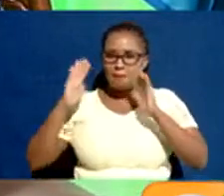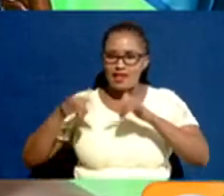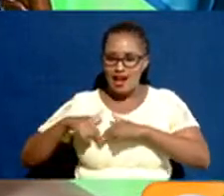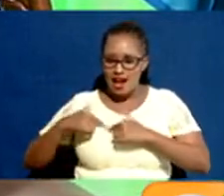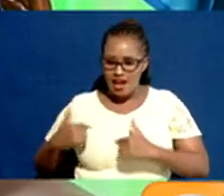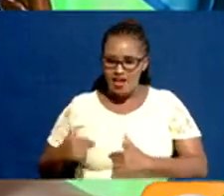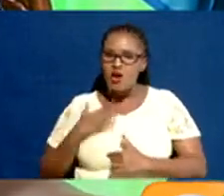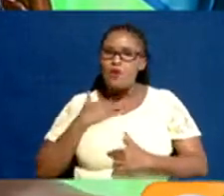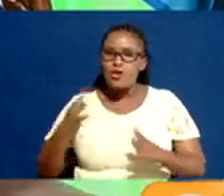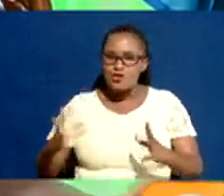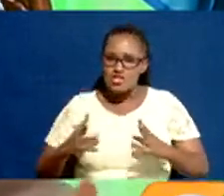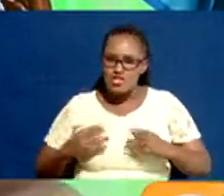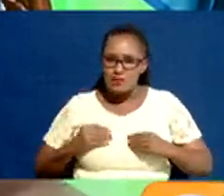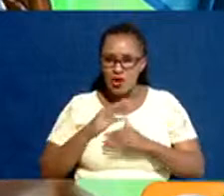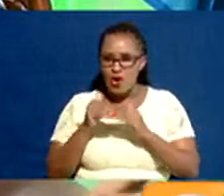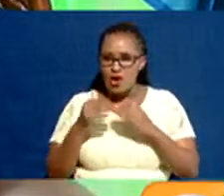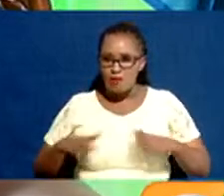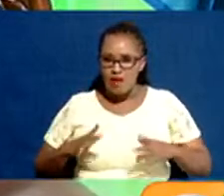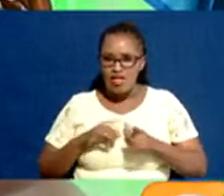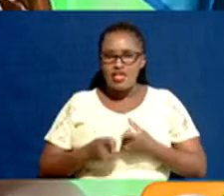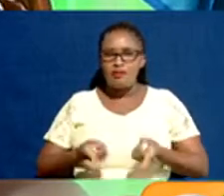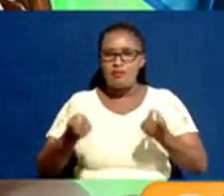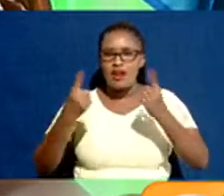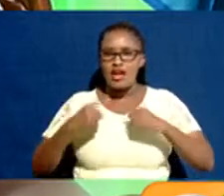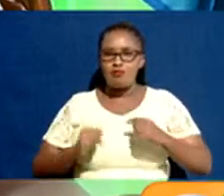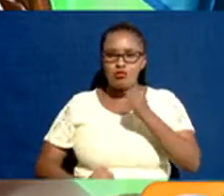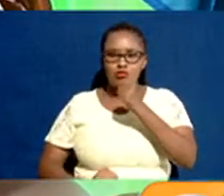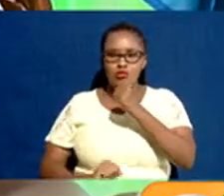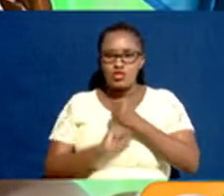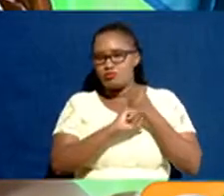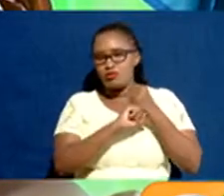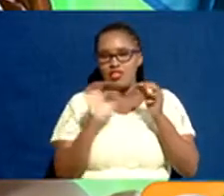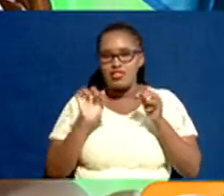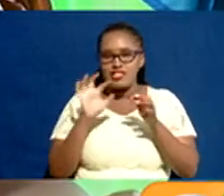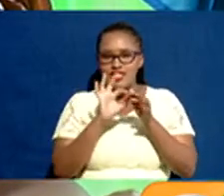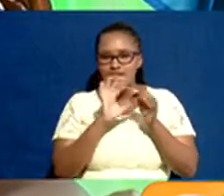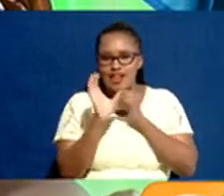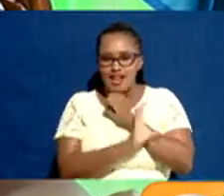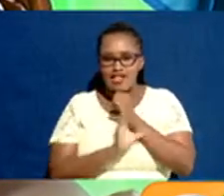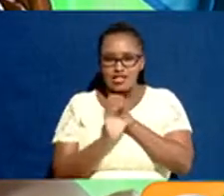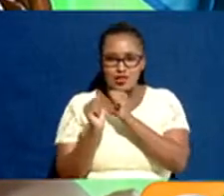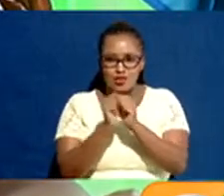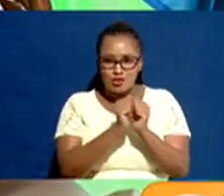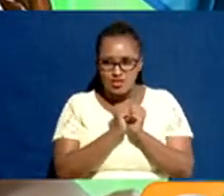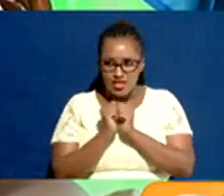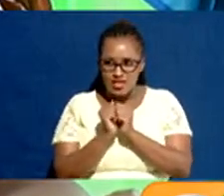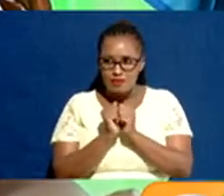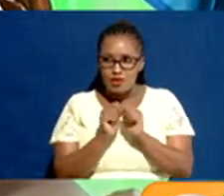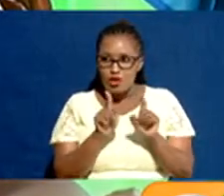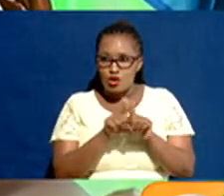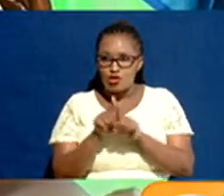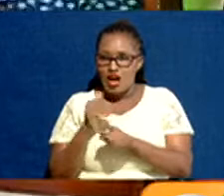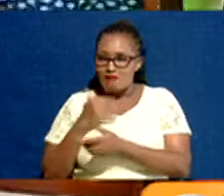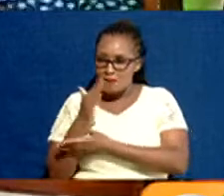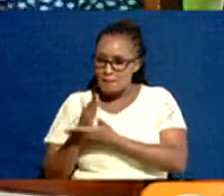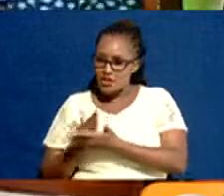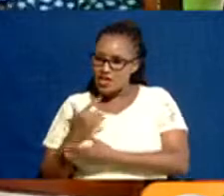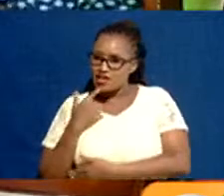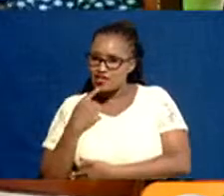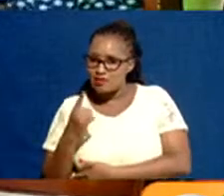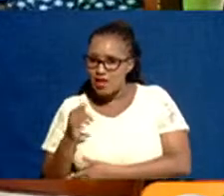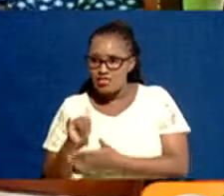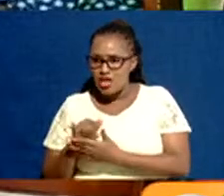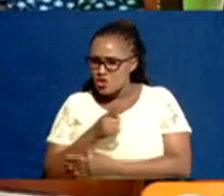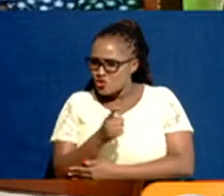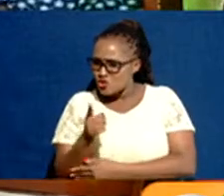want to embrace everybody. Let us come and build this country together. On that beat, Mr. Deputy President, someone would argue that